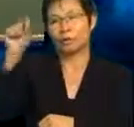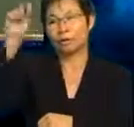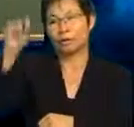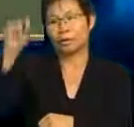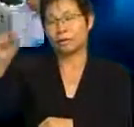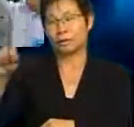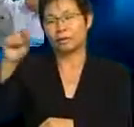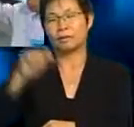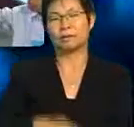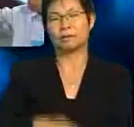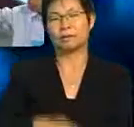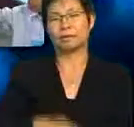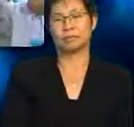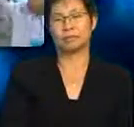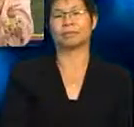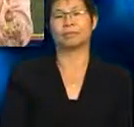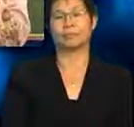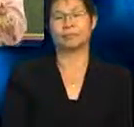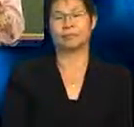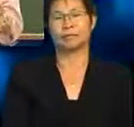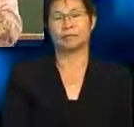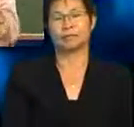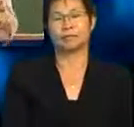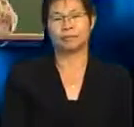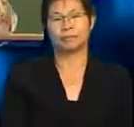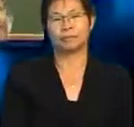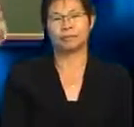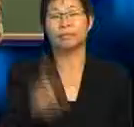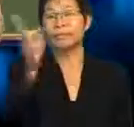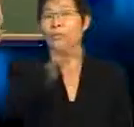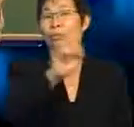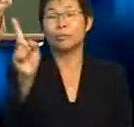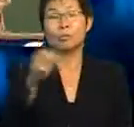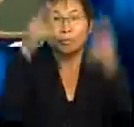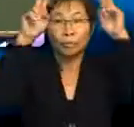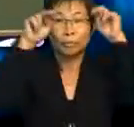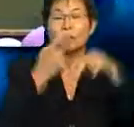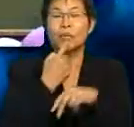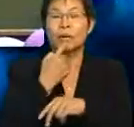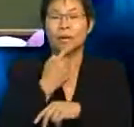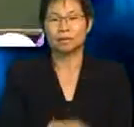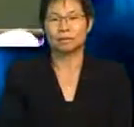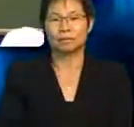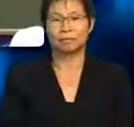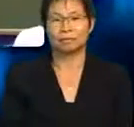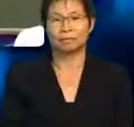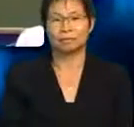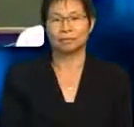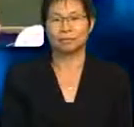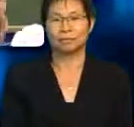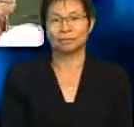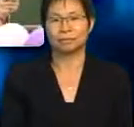M-O-U-T-H. Mouth. rabbit